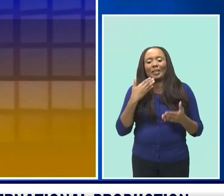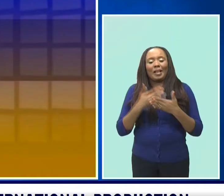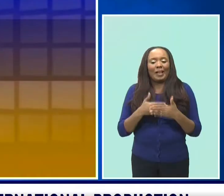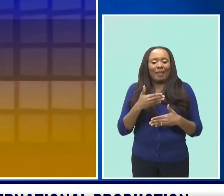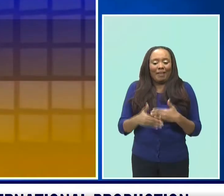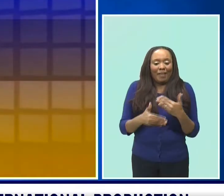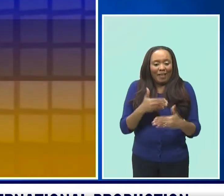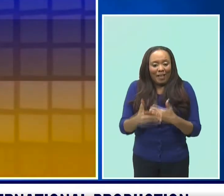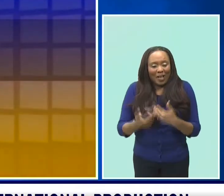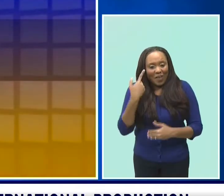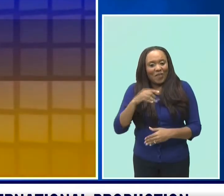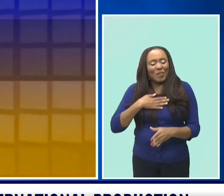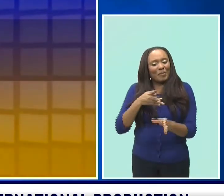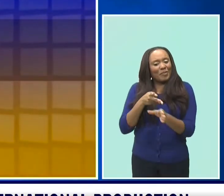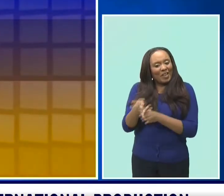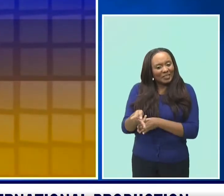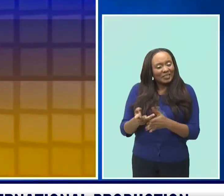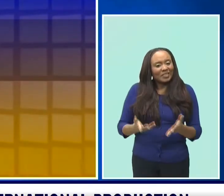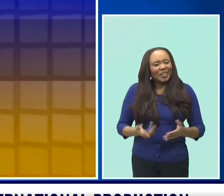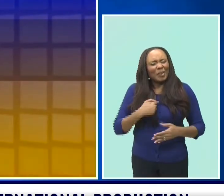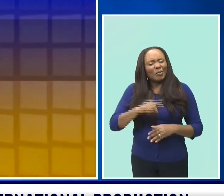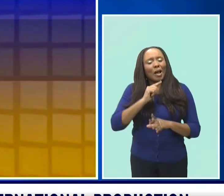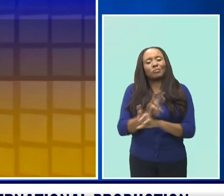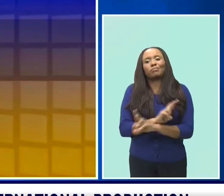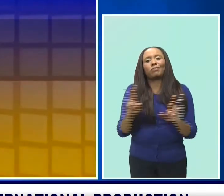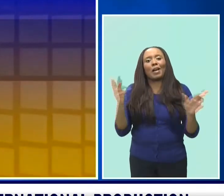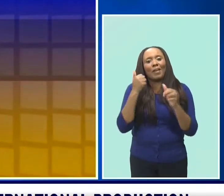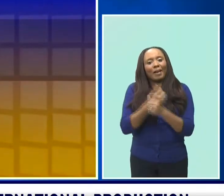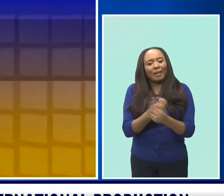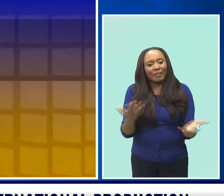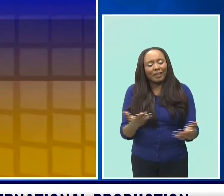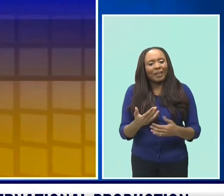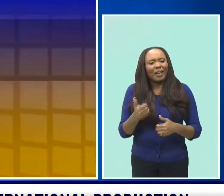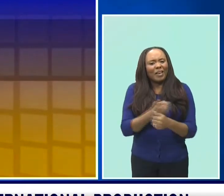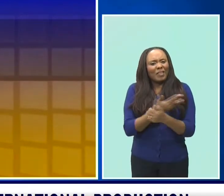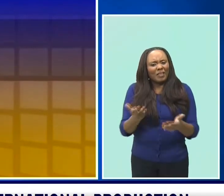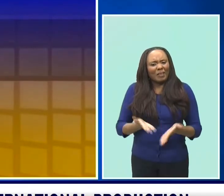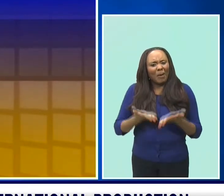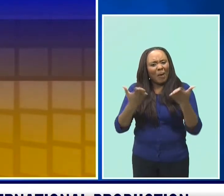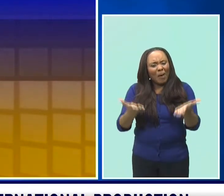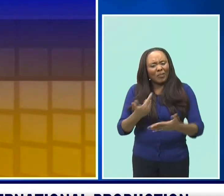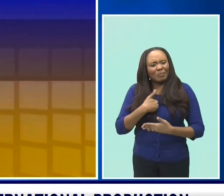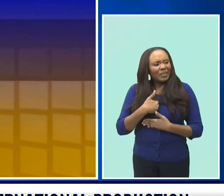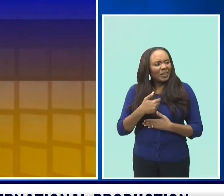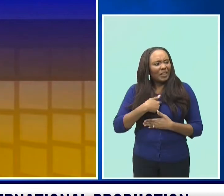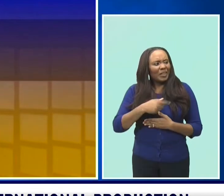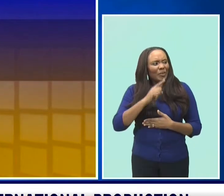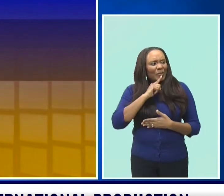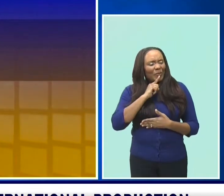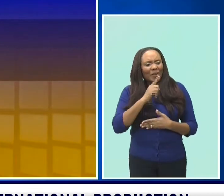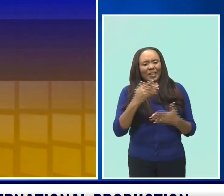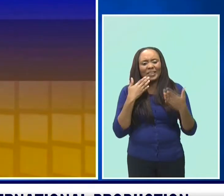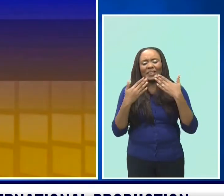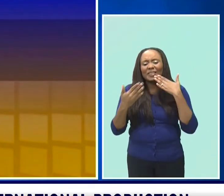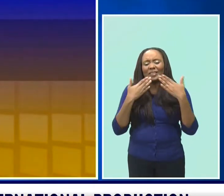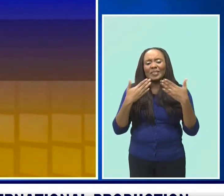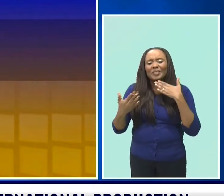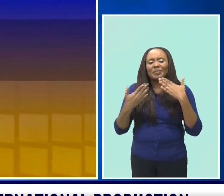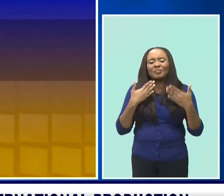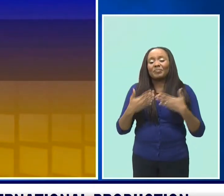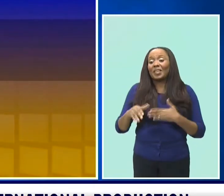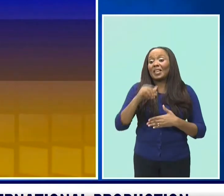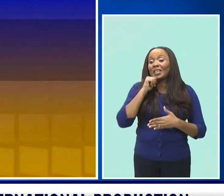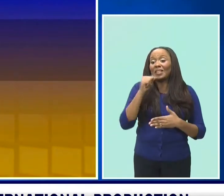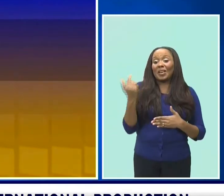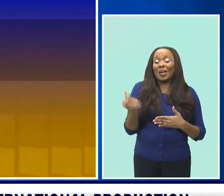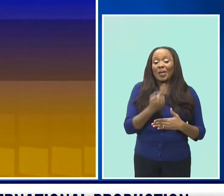my journey, and I'm just so ready for all that it has to offer me and bring to me, because I know it won't always be easy,